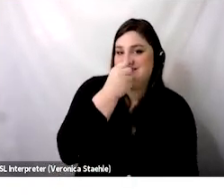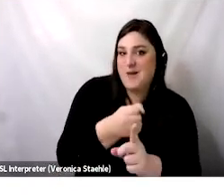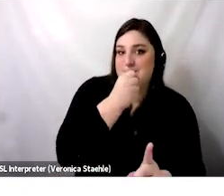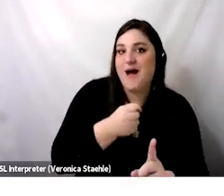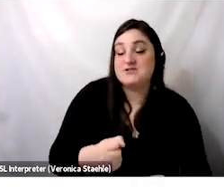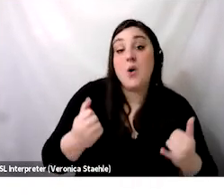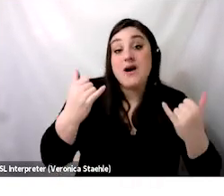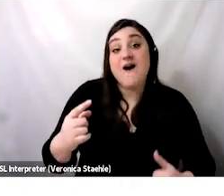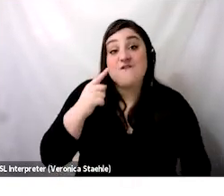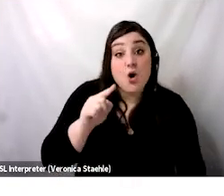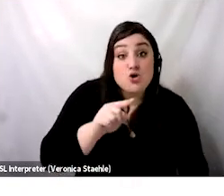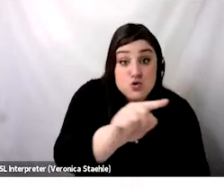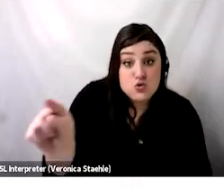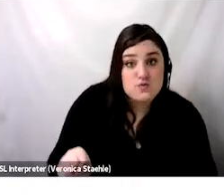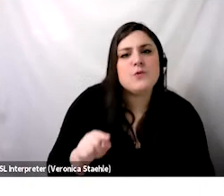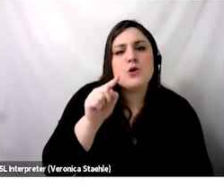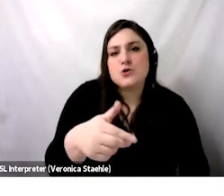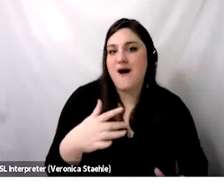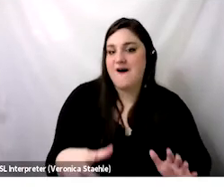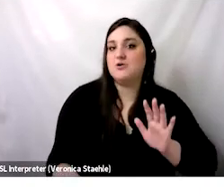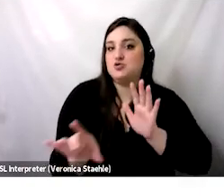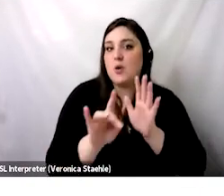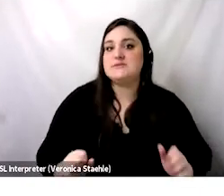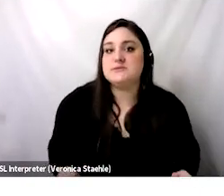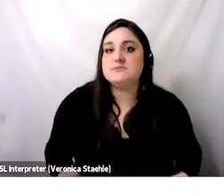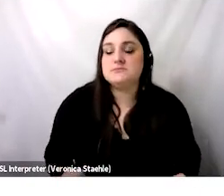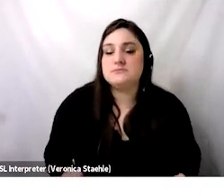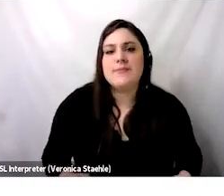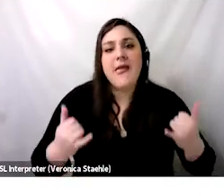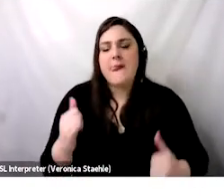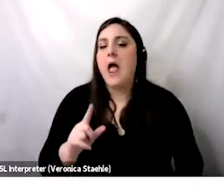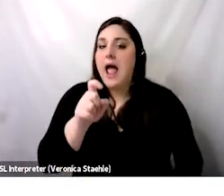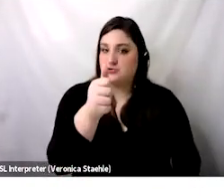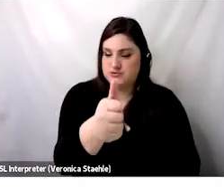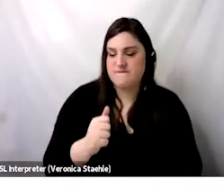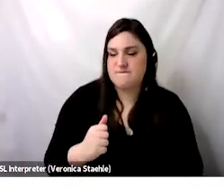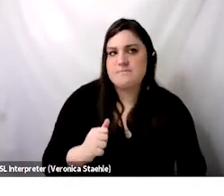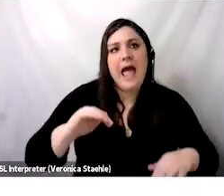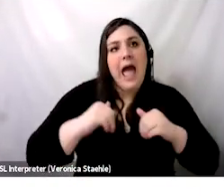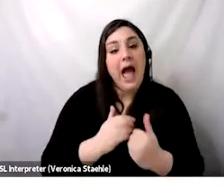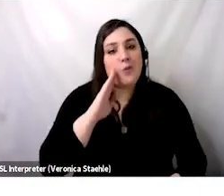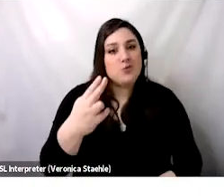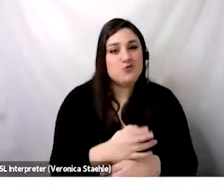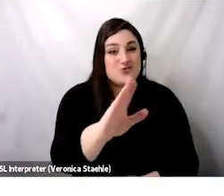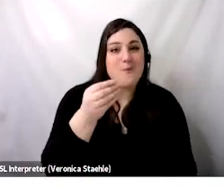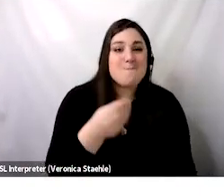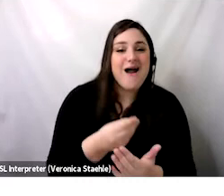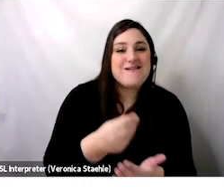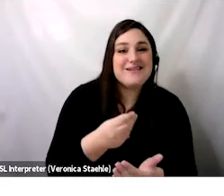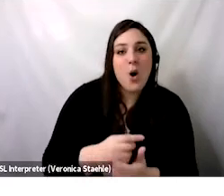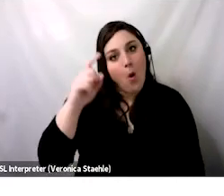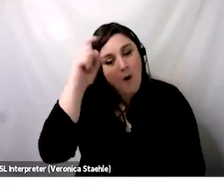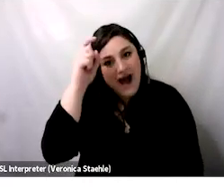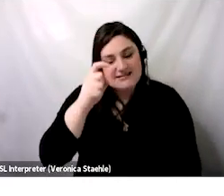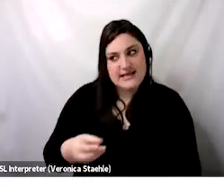there, you have a choice. How are you going to use your dollars wisely to